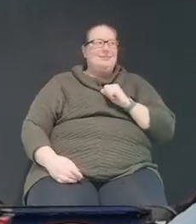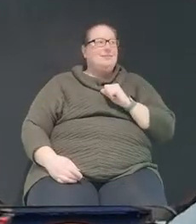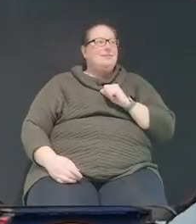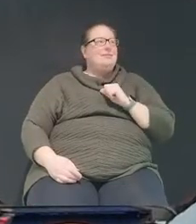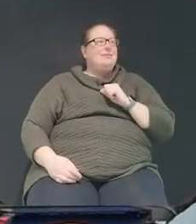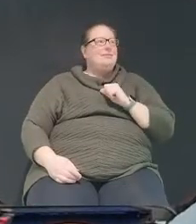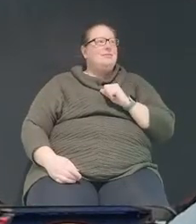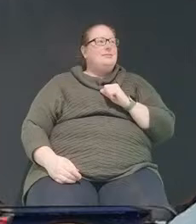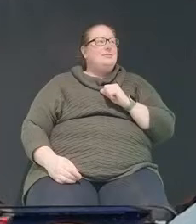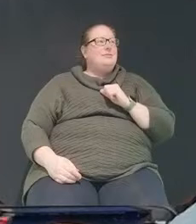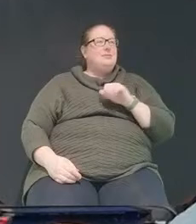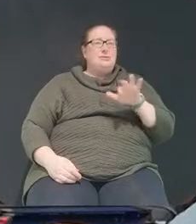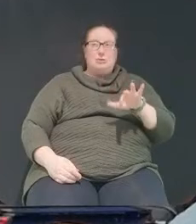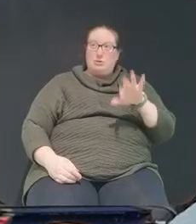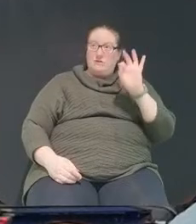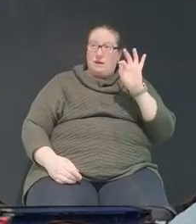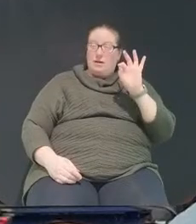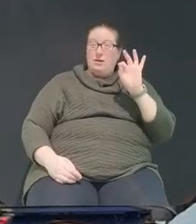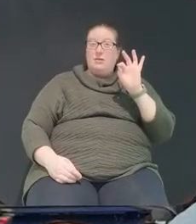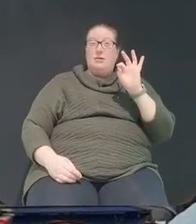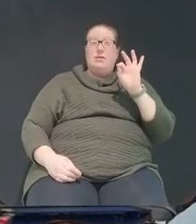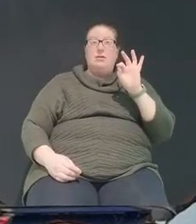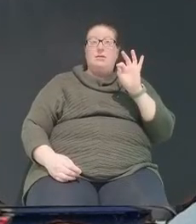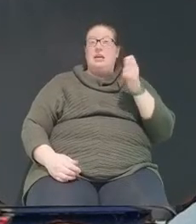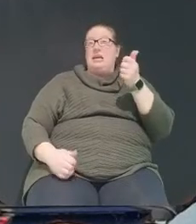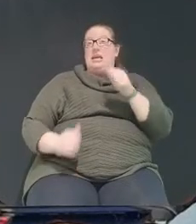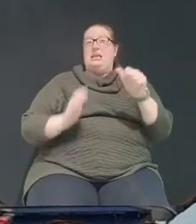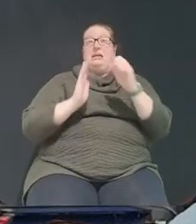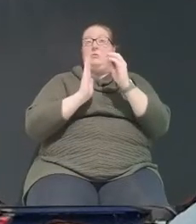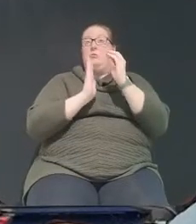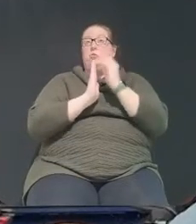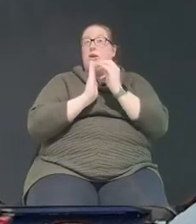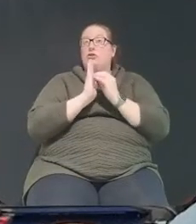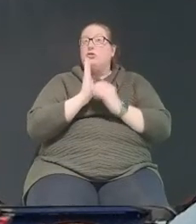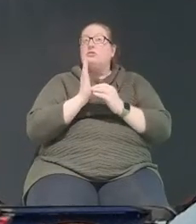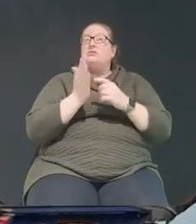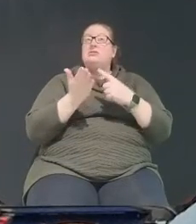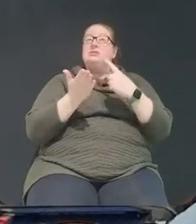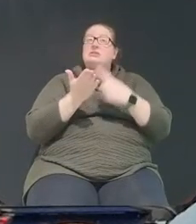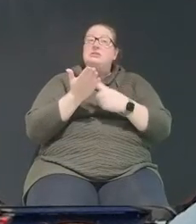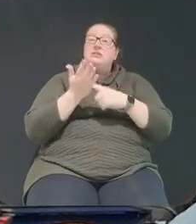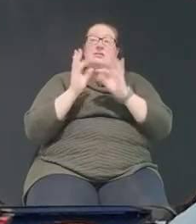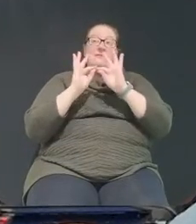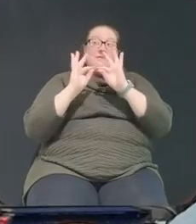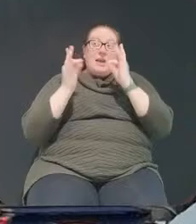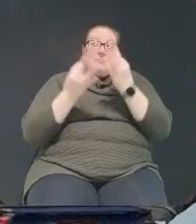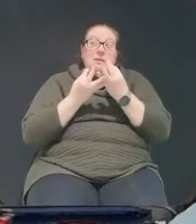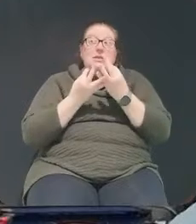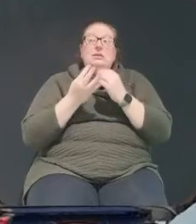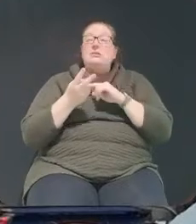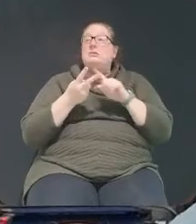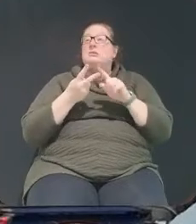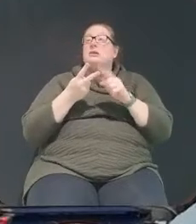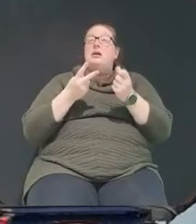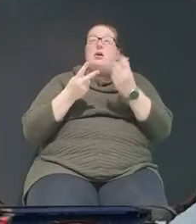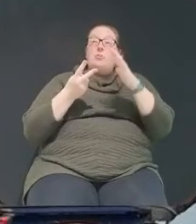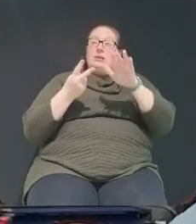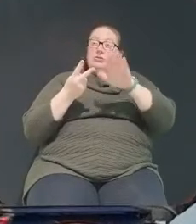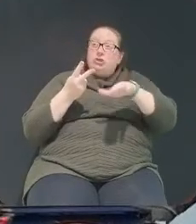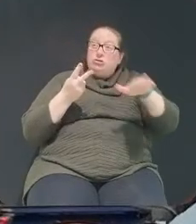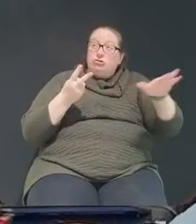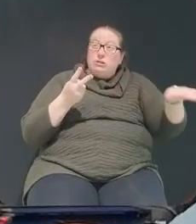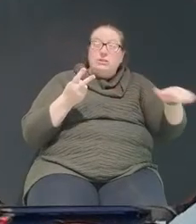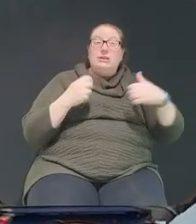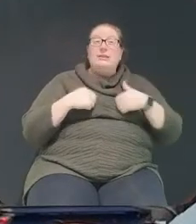Do you come a lot across a lot of or any records that talks about actual families, like how many children were in